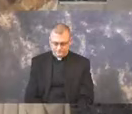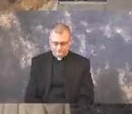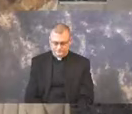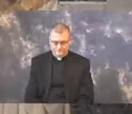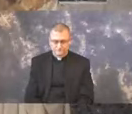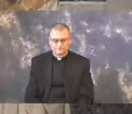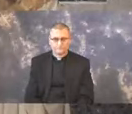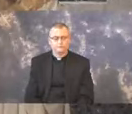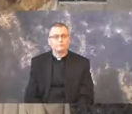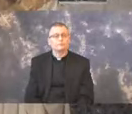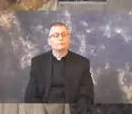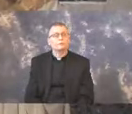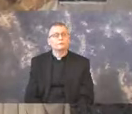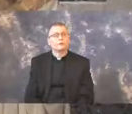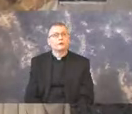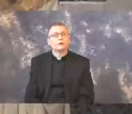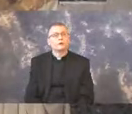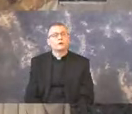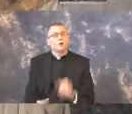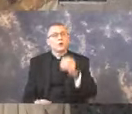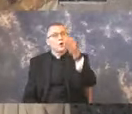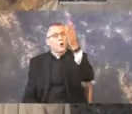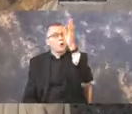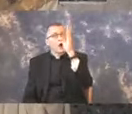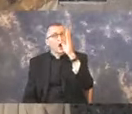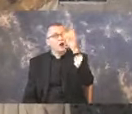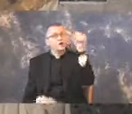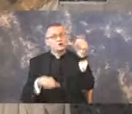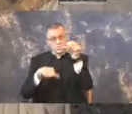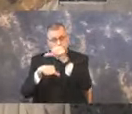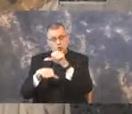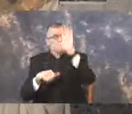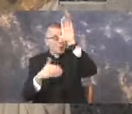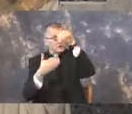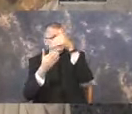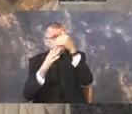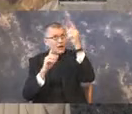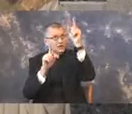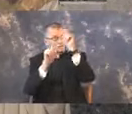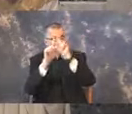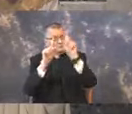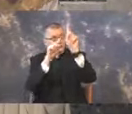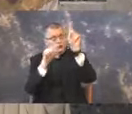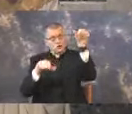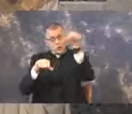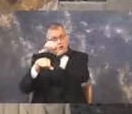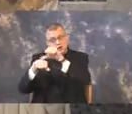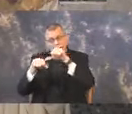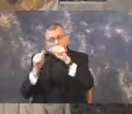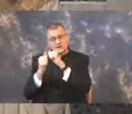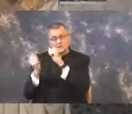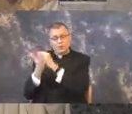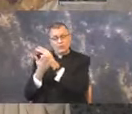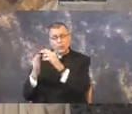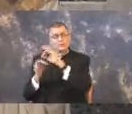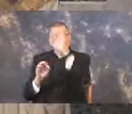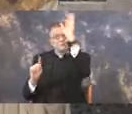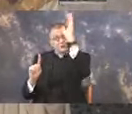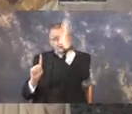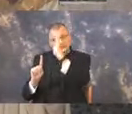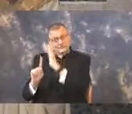God, who anointed your only begotten Son with the Holy Spirit and made him Christ and